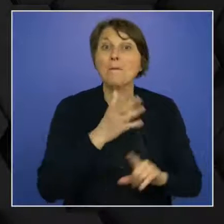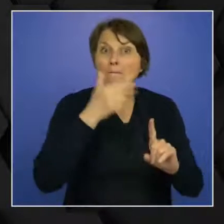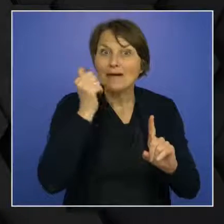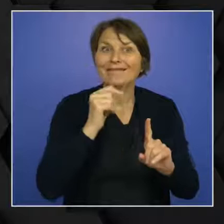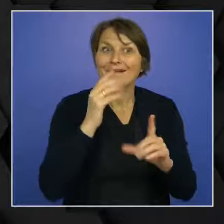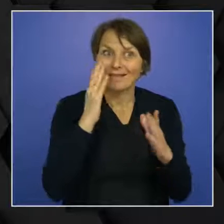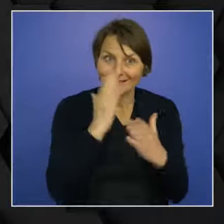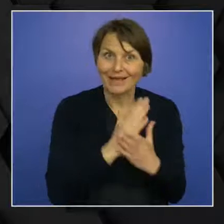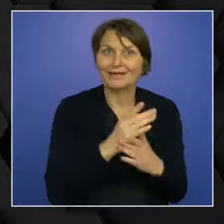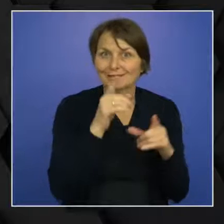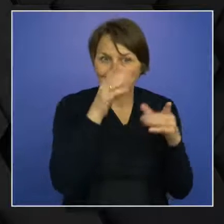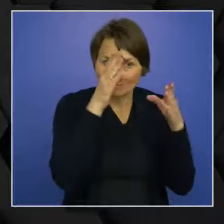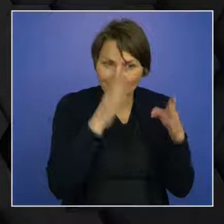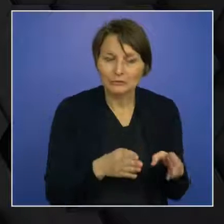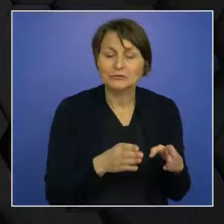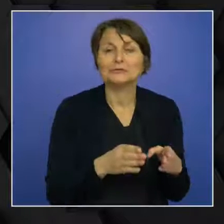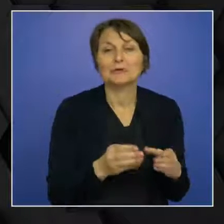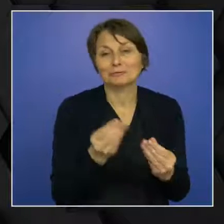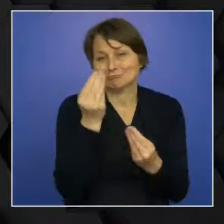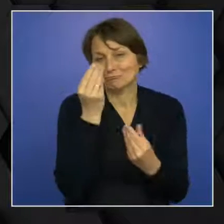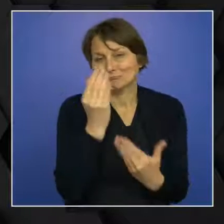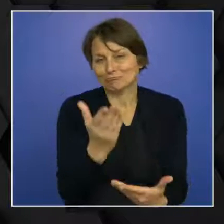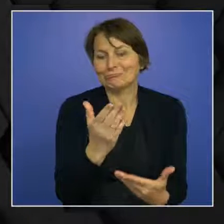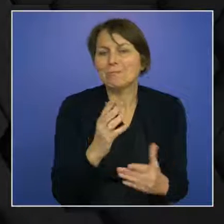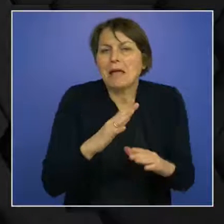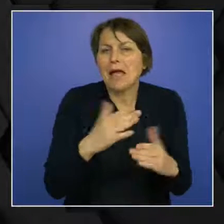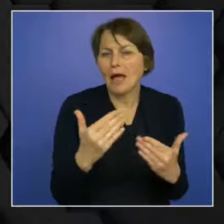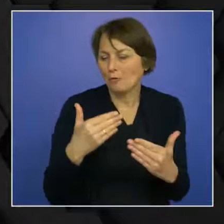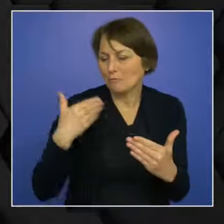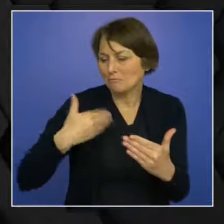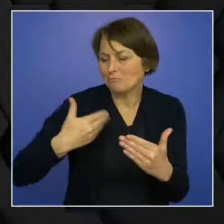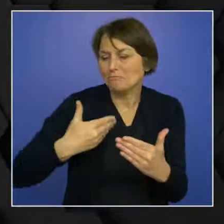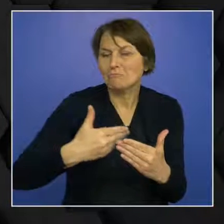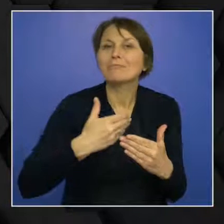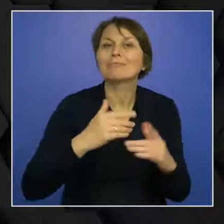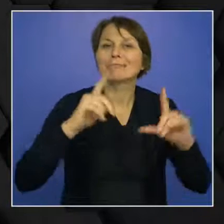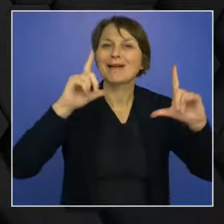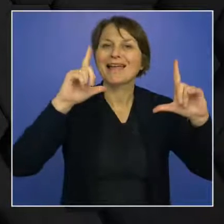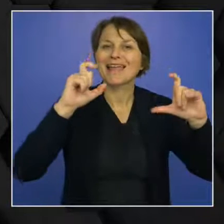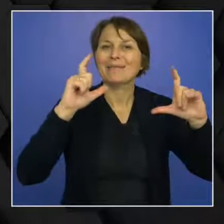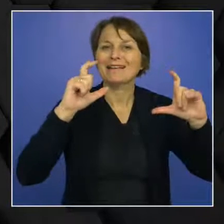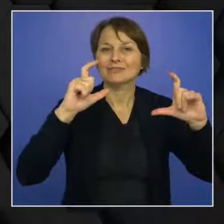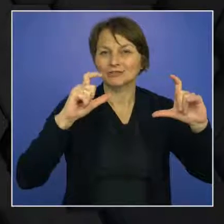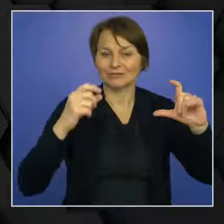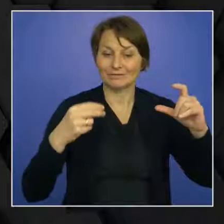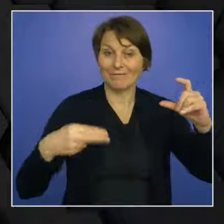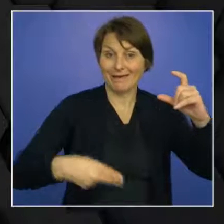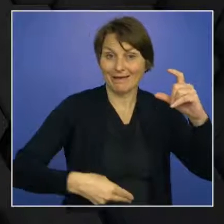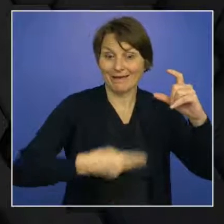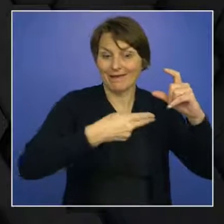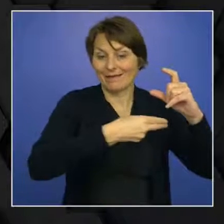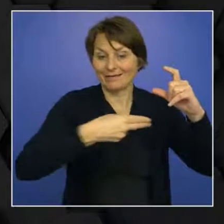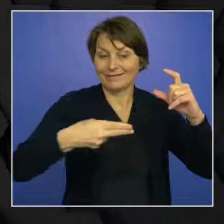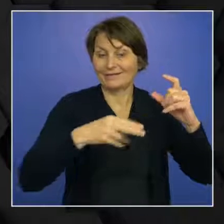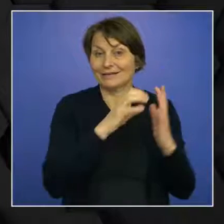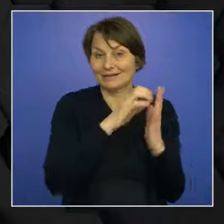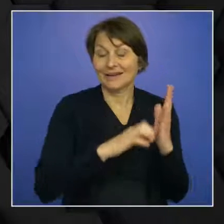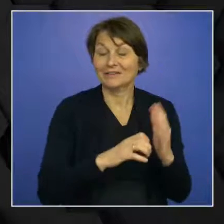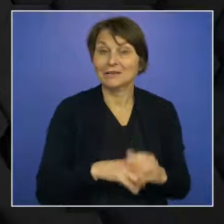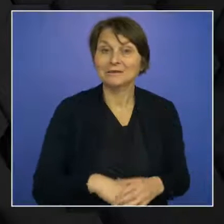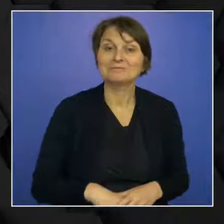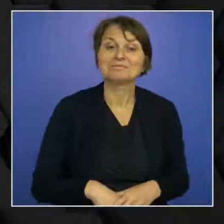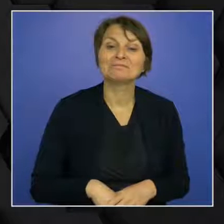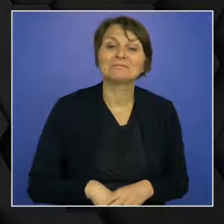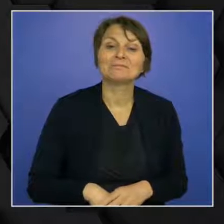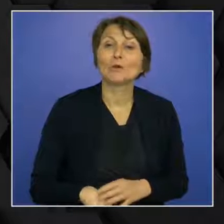little bit of a backstory to how we managed to do image captioning. I did not know that, and I definitely want to